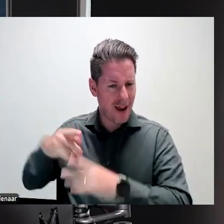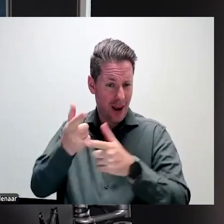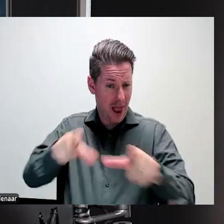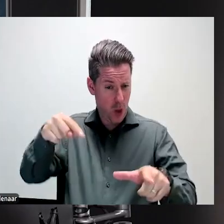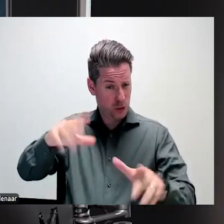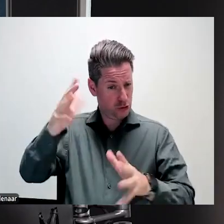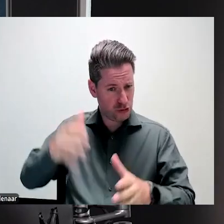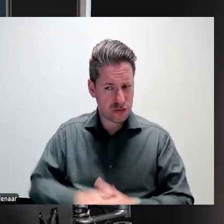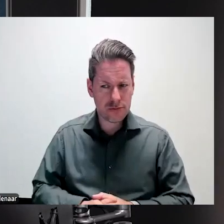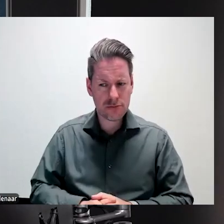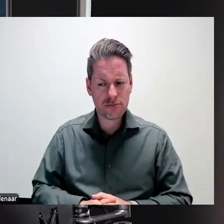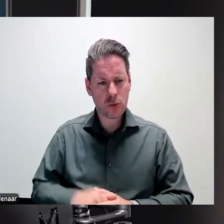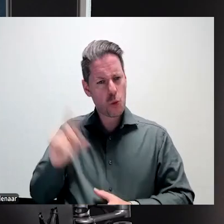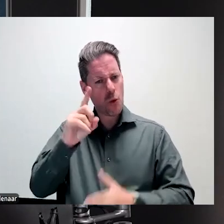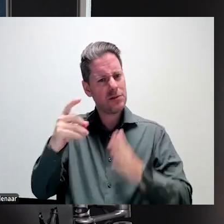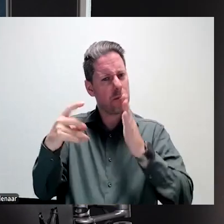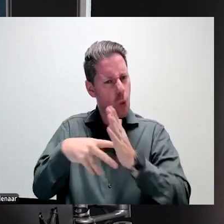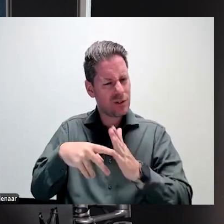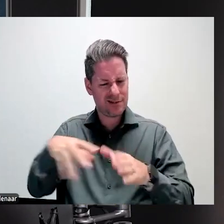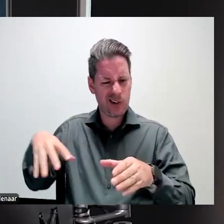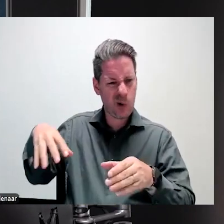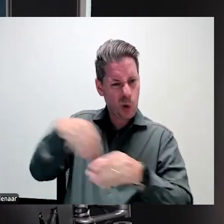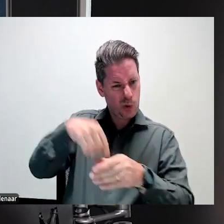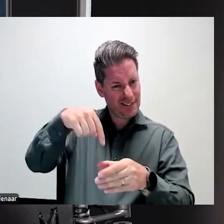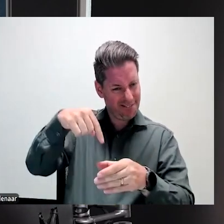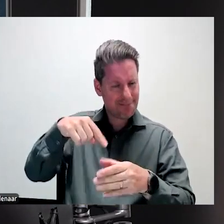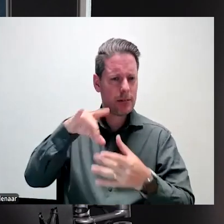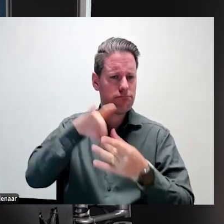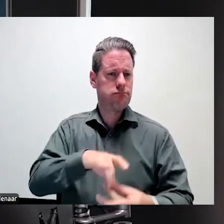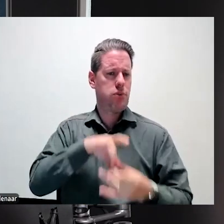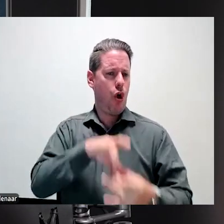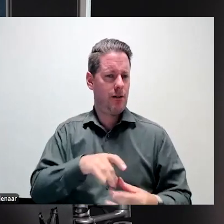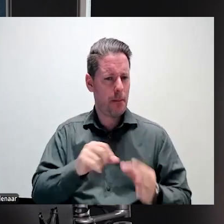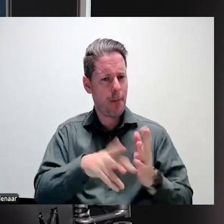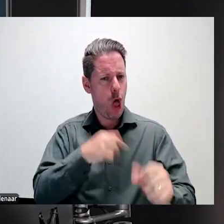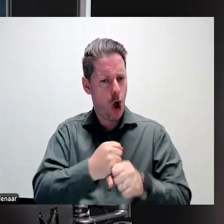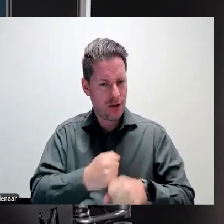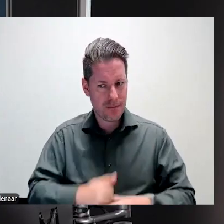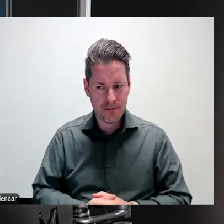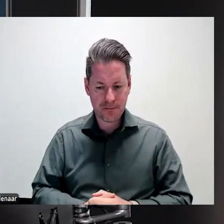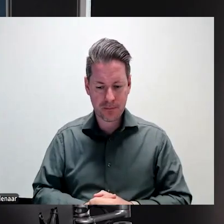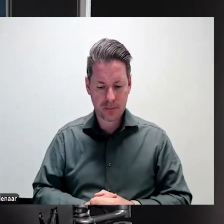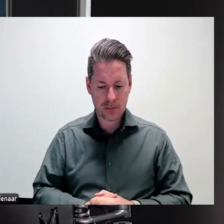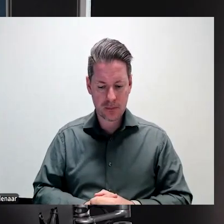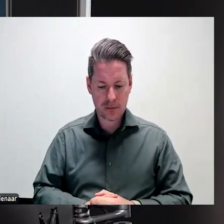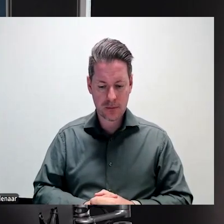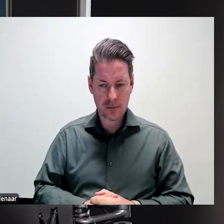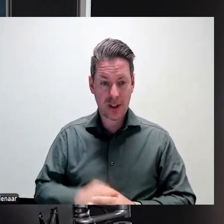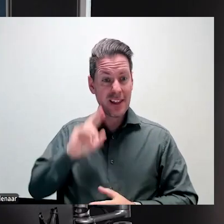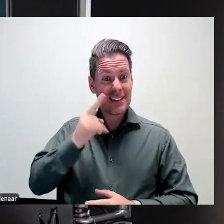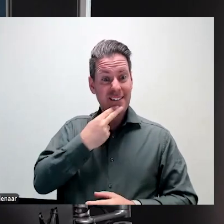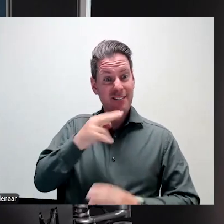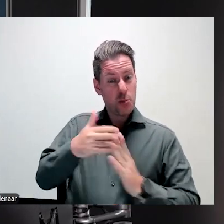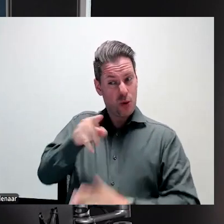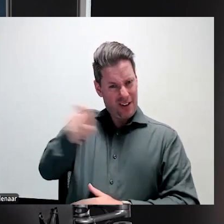with inclusivity is that sense of belonging. We want the mainstream community to understand that the deaf community is there not to exclude us, to include